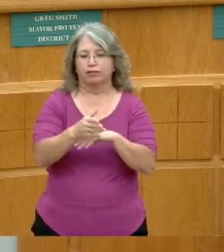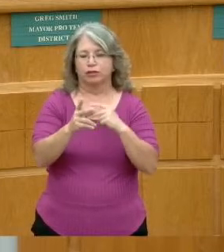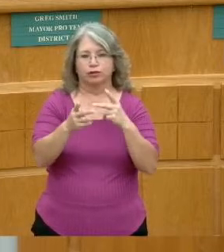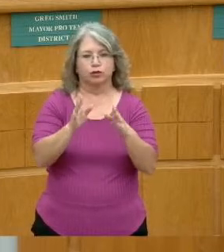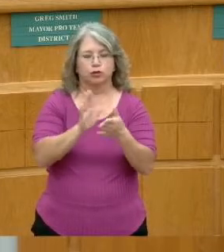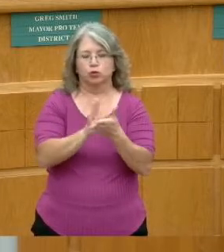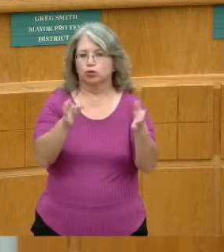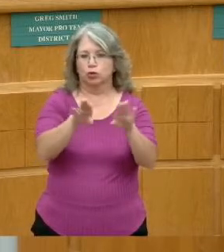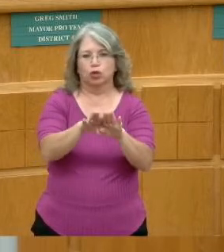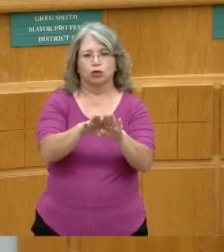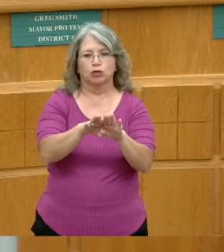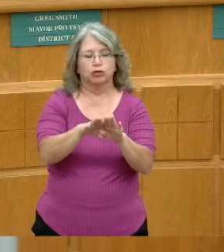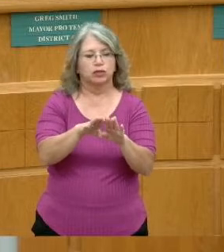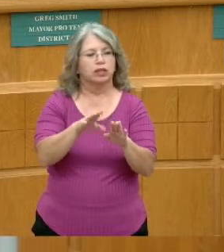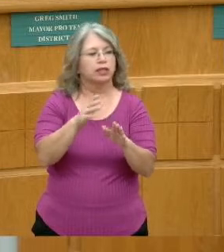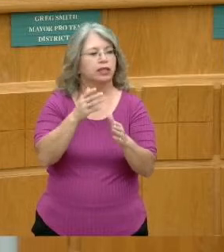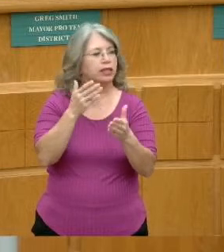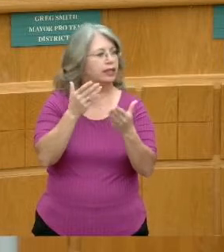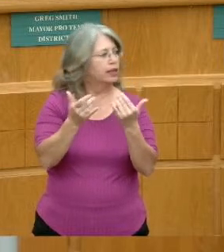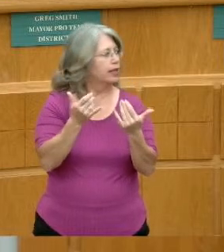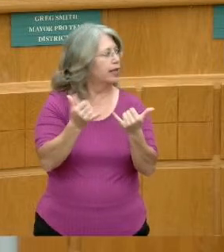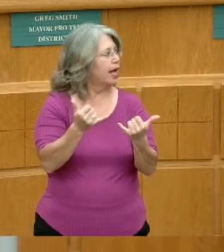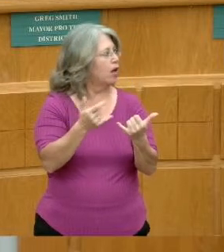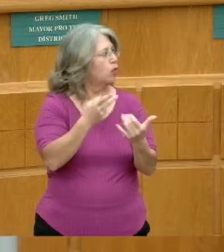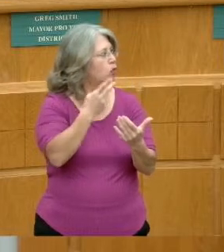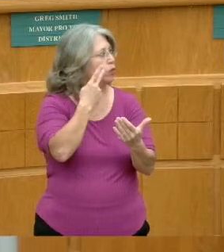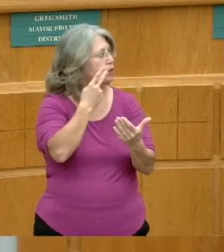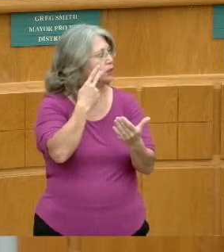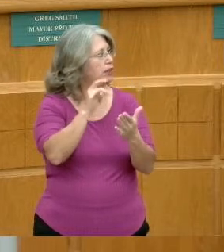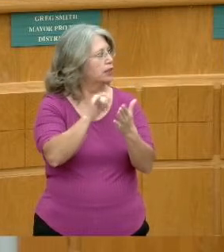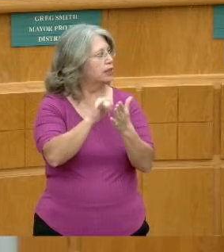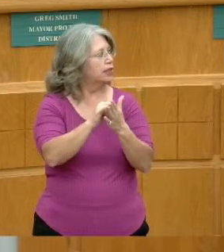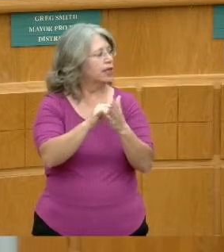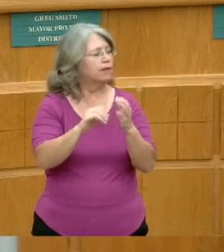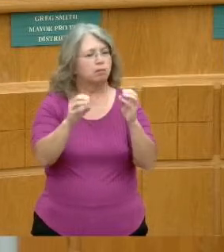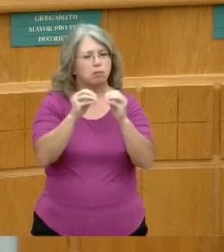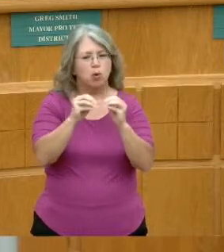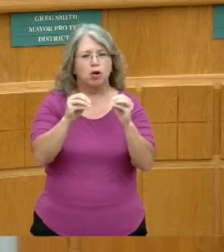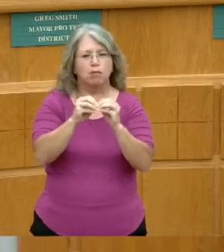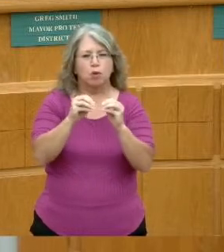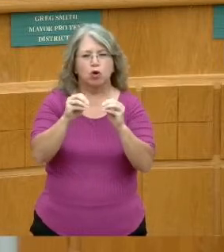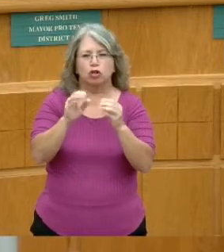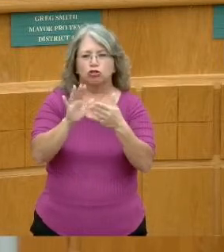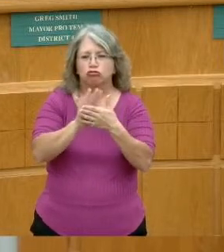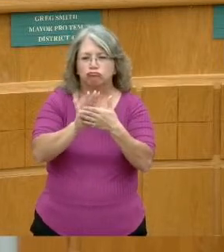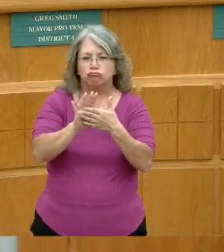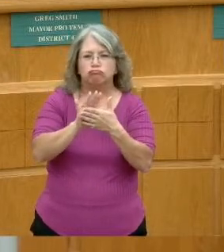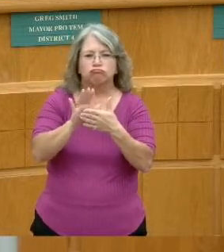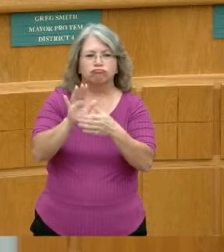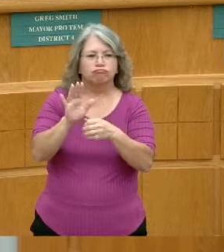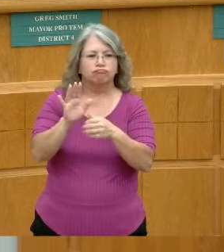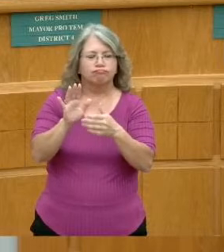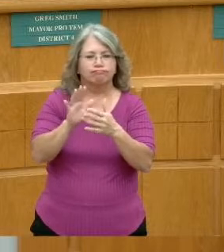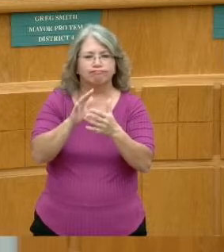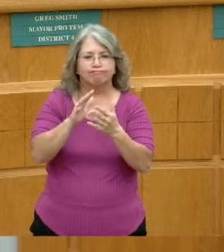slowly increasing since the May 1st end of stay at home, but it's still relatively low. So one thing that this